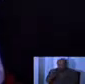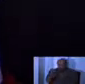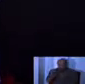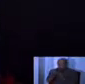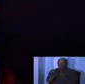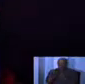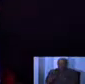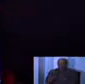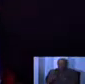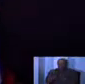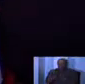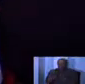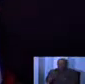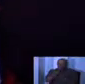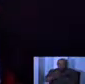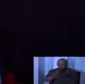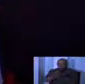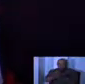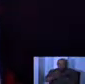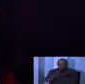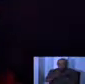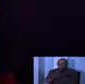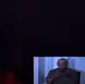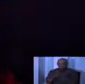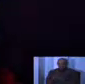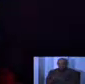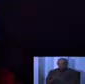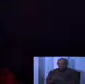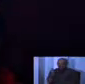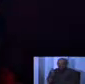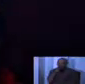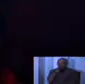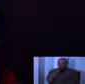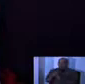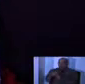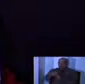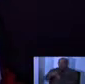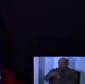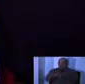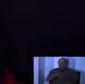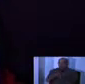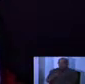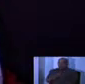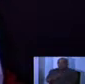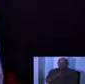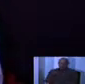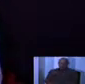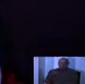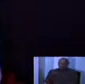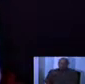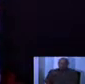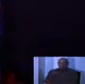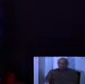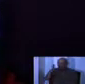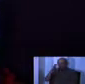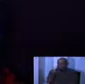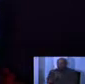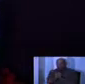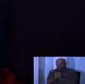can still explore the values of the one that we call Jesus, Emmanuel, God with